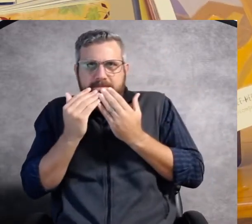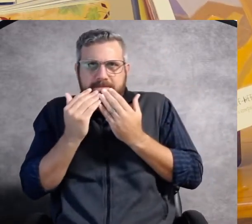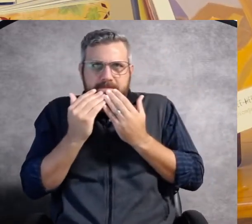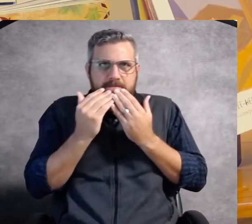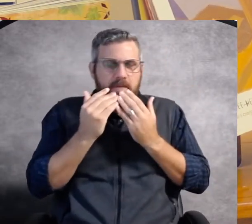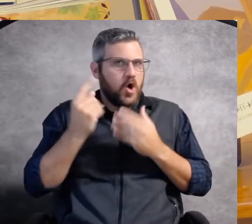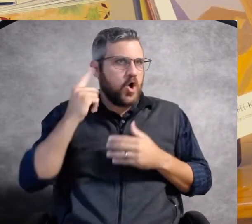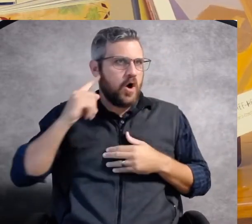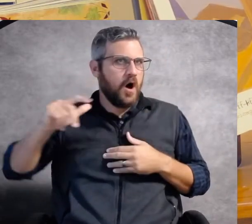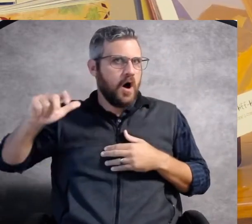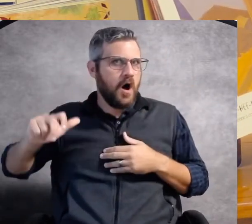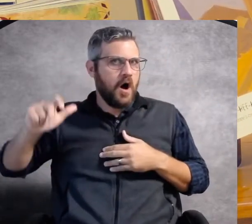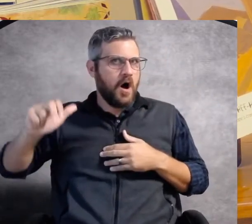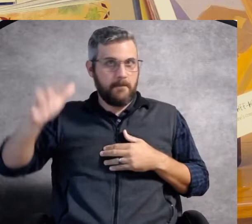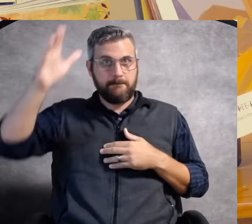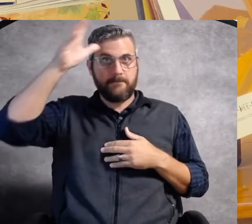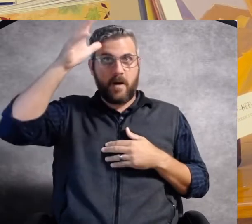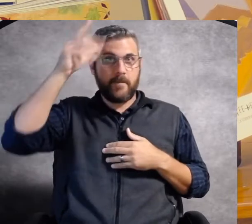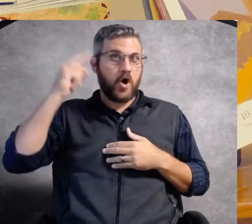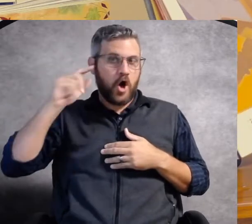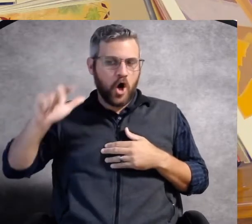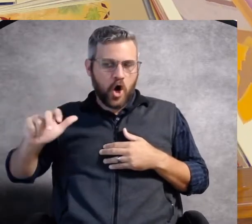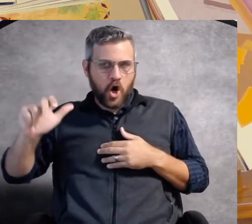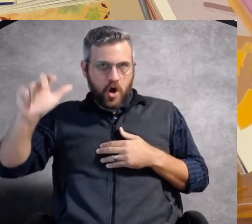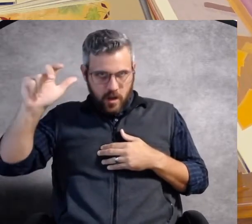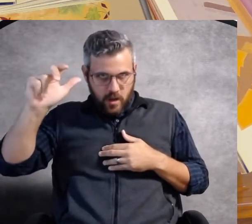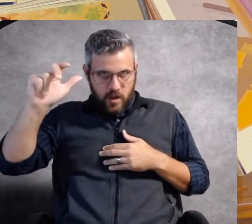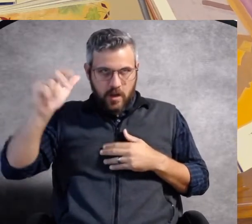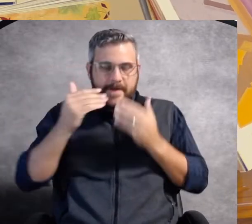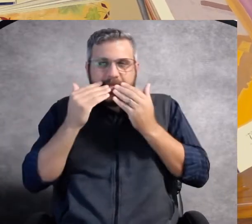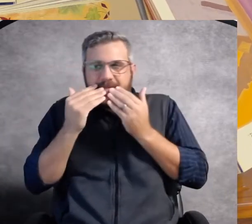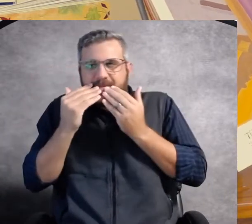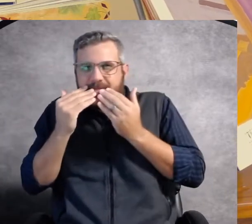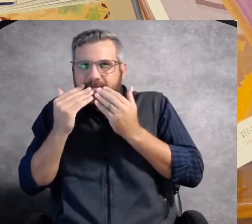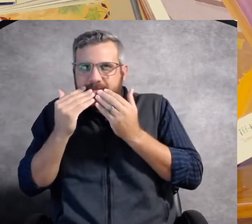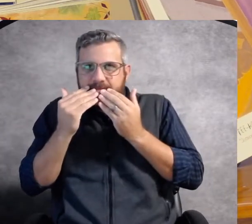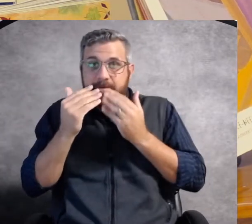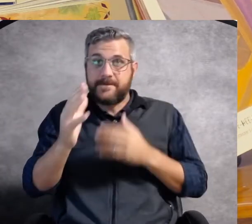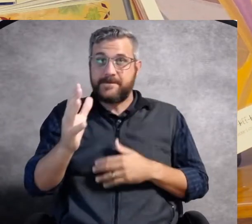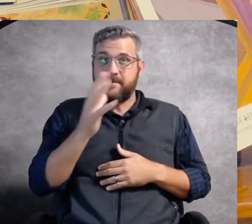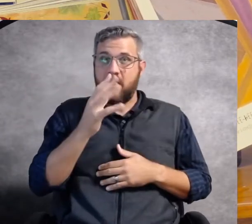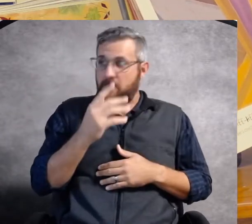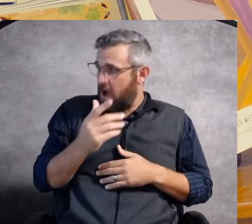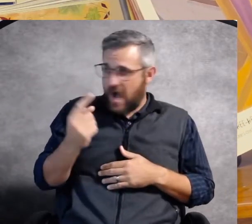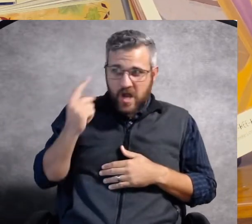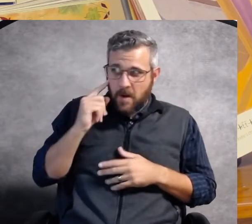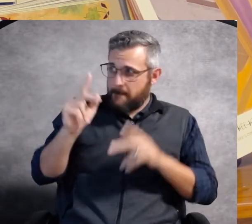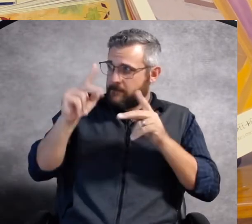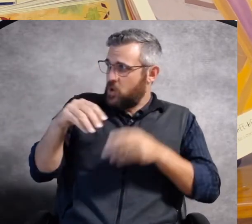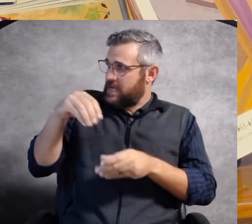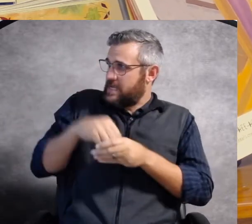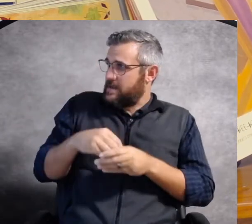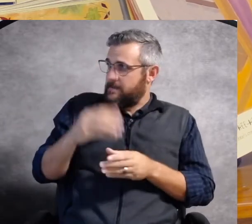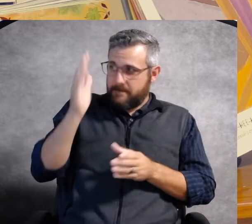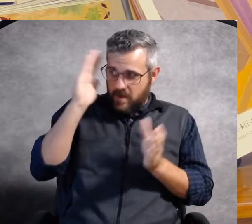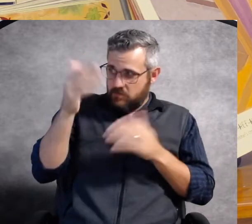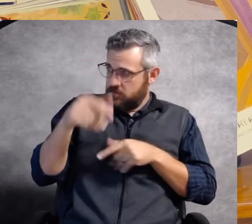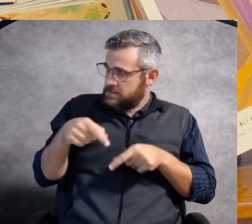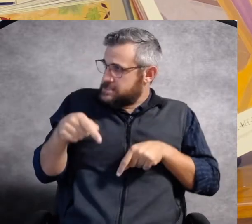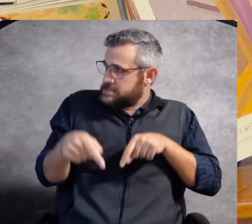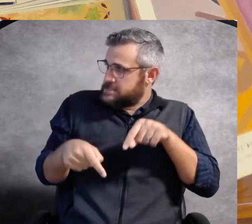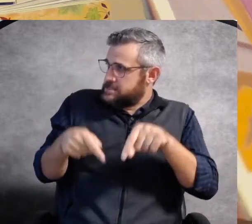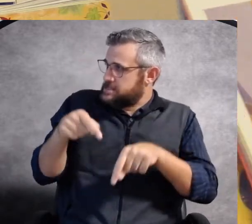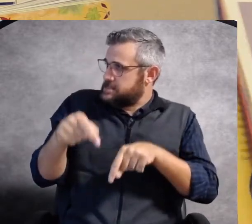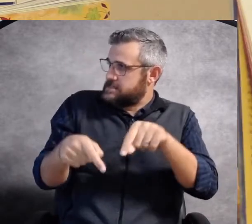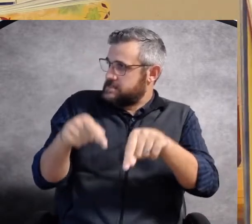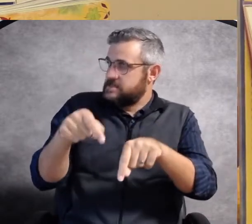"Tee-hee-hee-hee-hee. Someone's creeping up the stairs," whispered Papa Bear. "Tee-hee-hee-hee-hee. Someone's tiptoeing in the bedroom,"